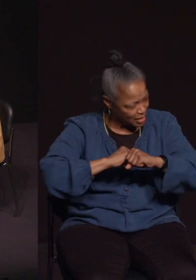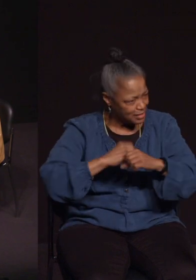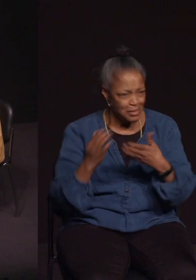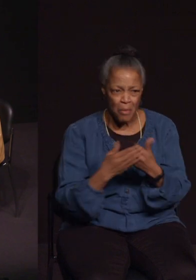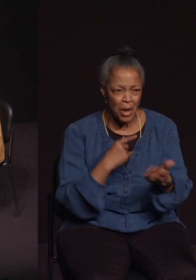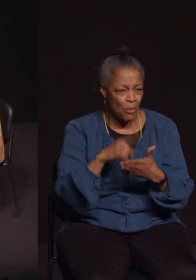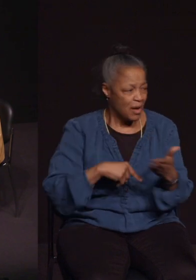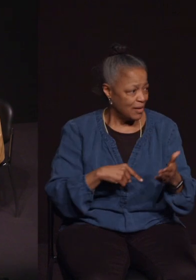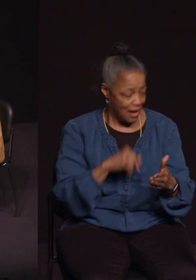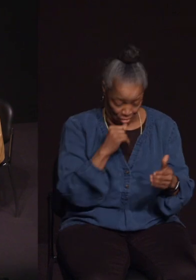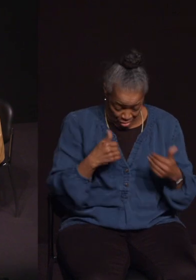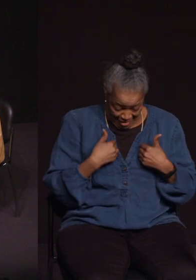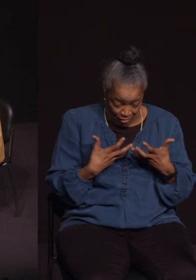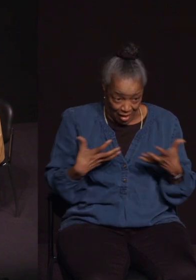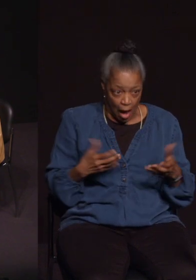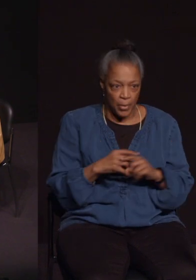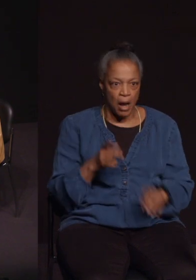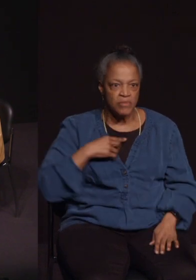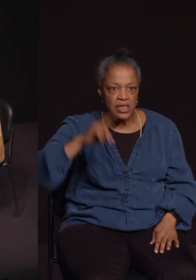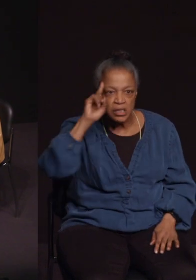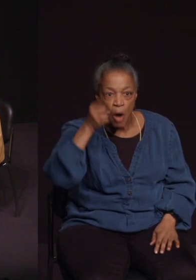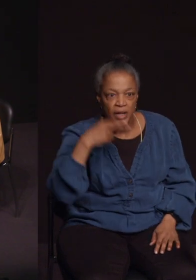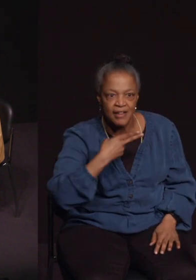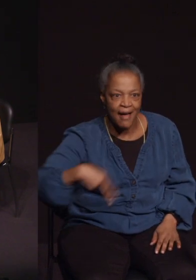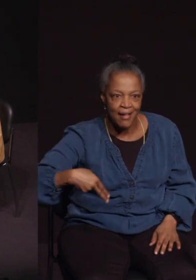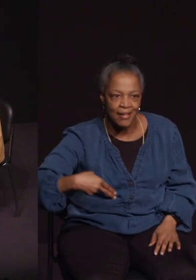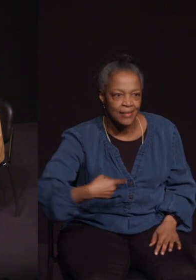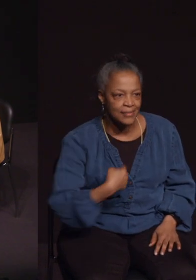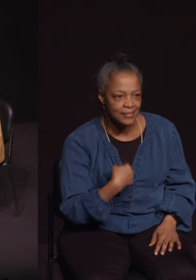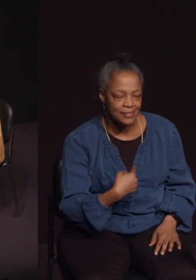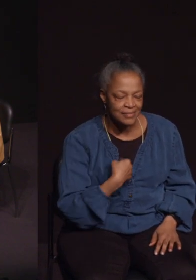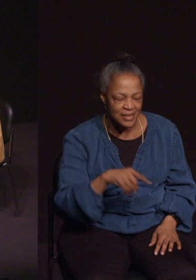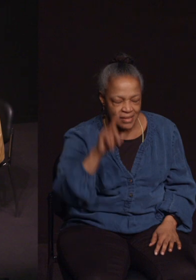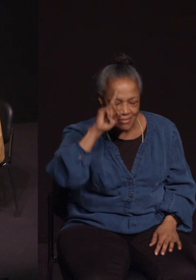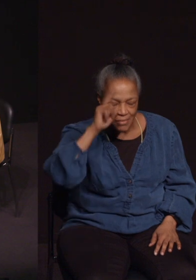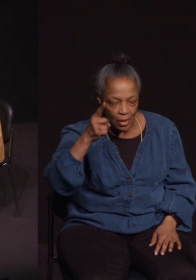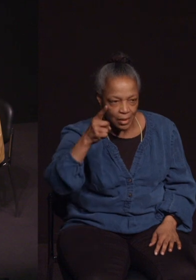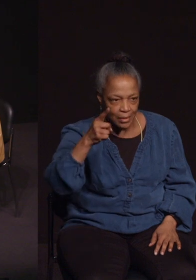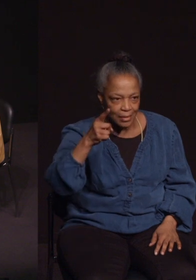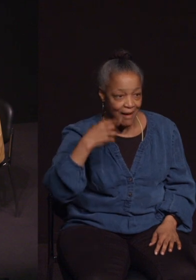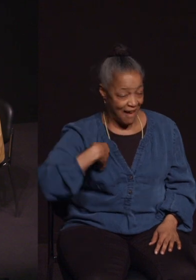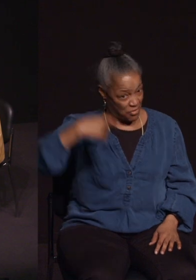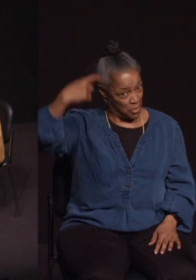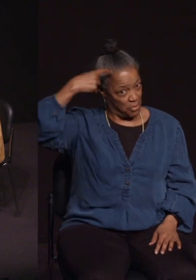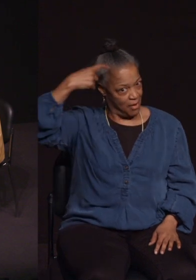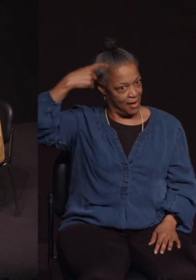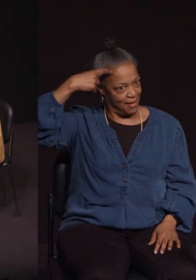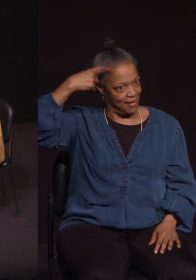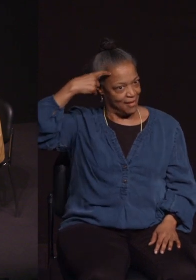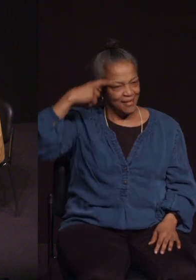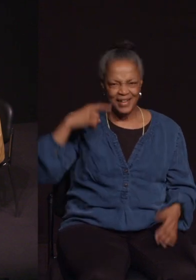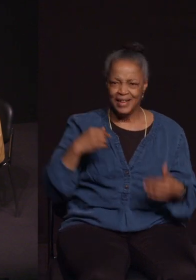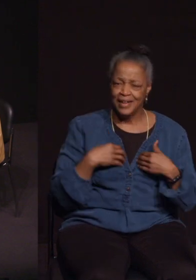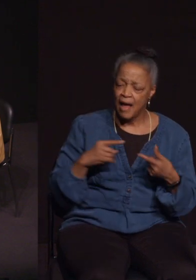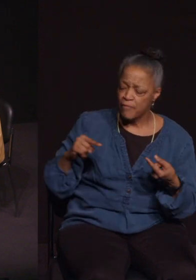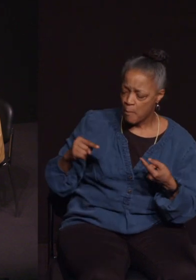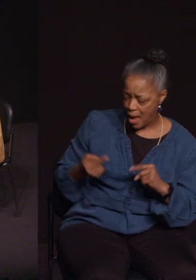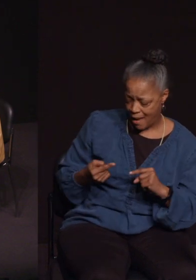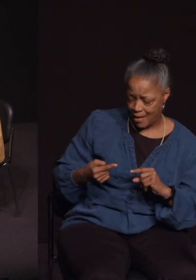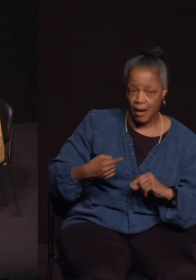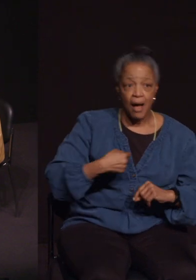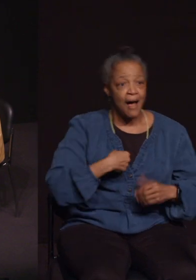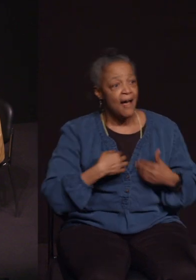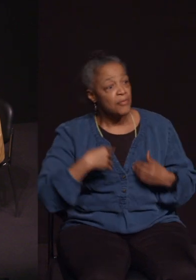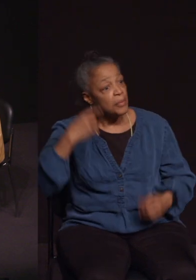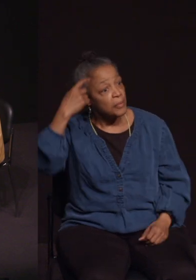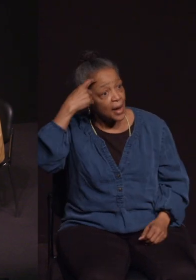have a lot, but I'm smart as hell. And yeah, and that's what I got the brains behind is. He got the pain and I got the brains,